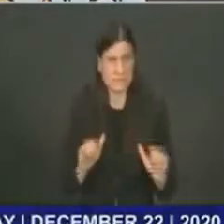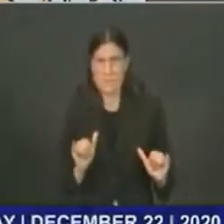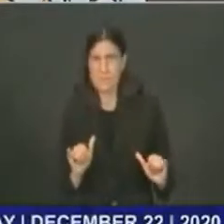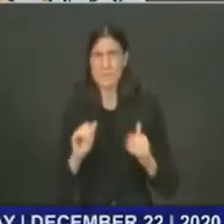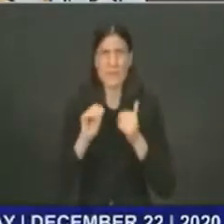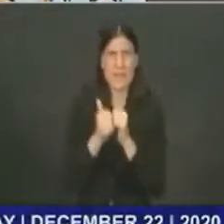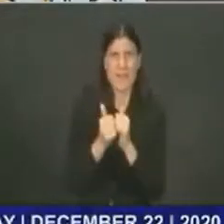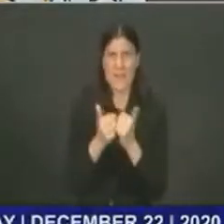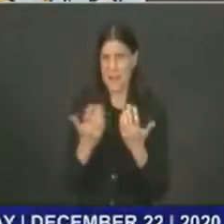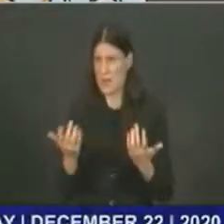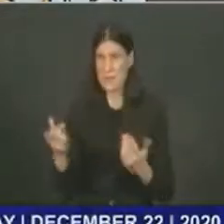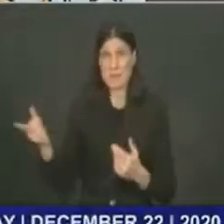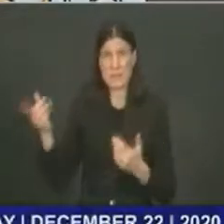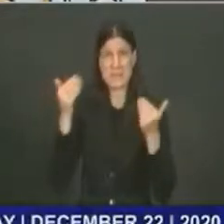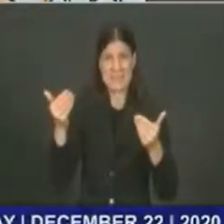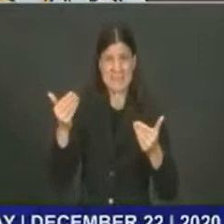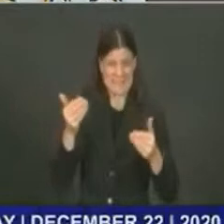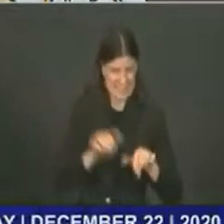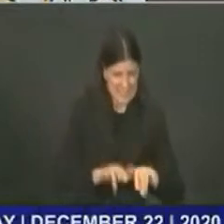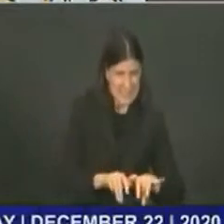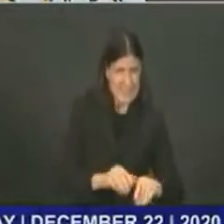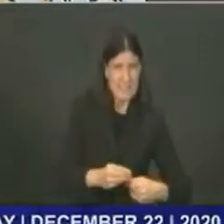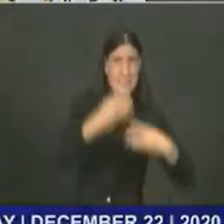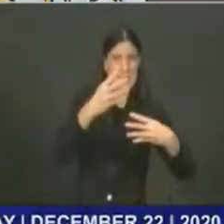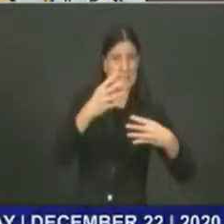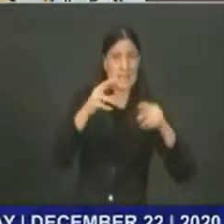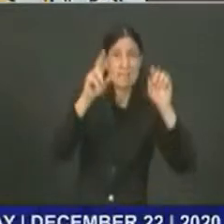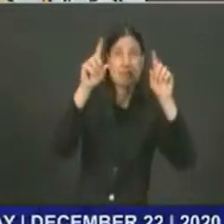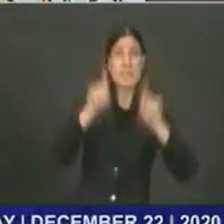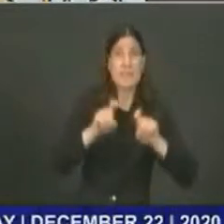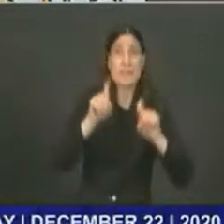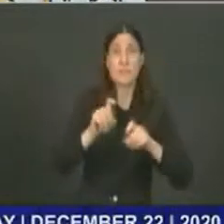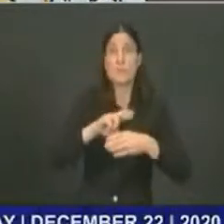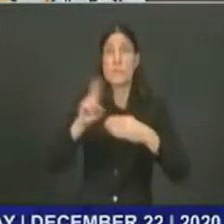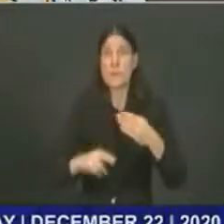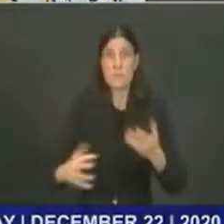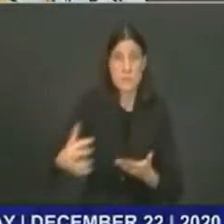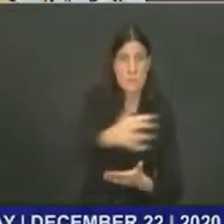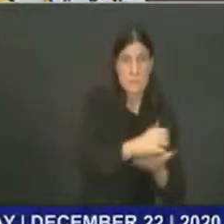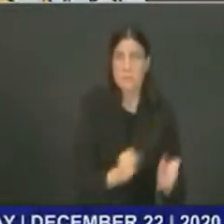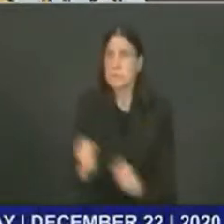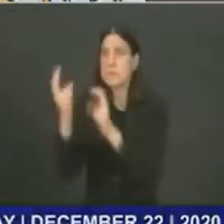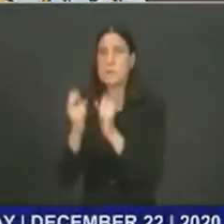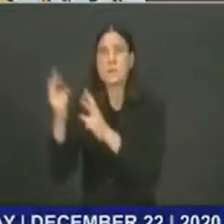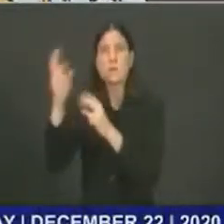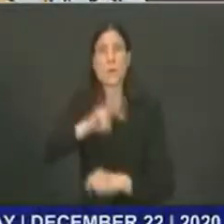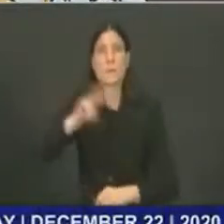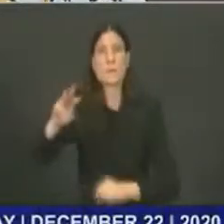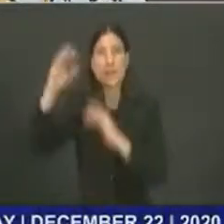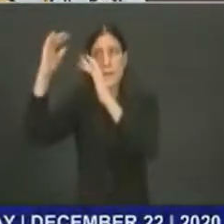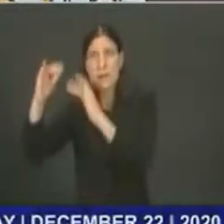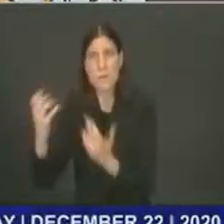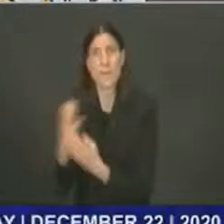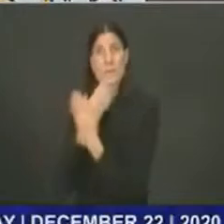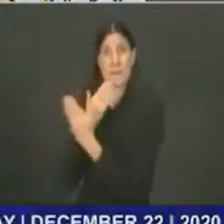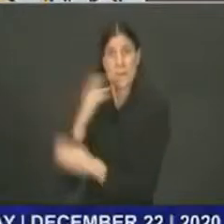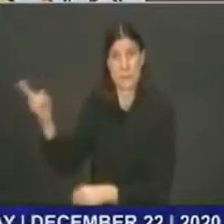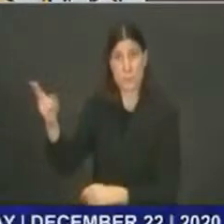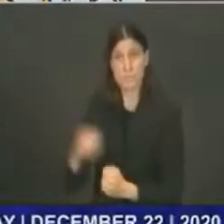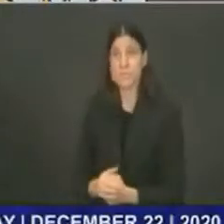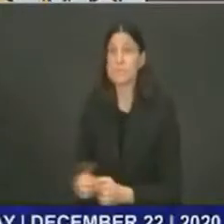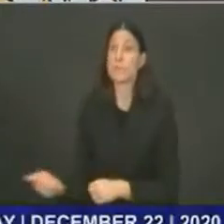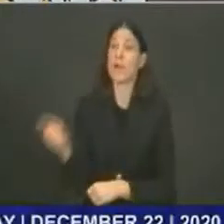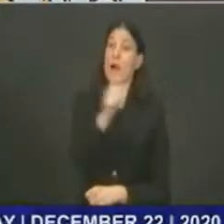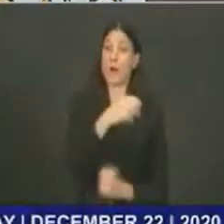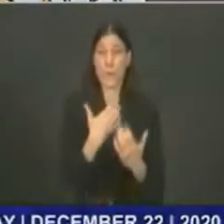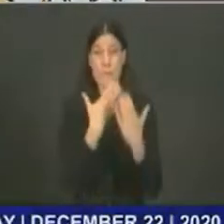test results. So I want to say thank you. I want to say thank you to Imelda Benitez. Thank you, Imelda. Imelda